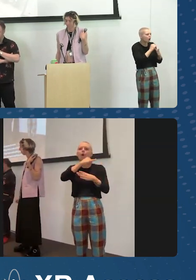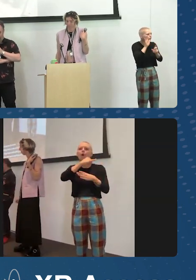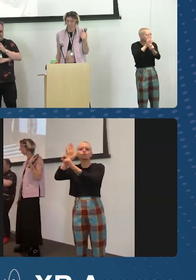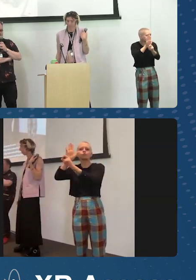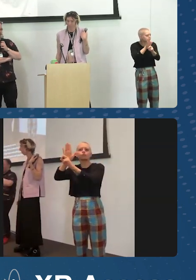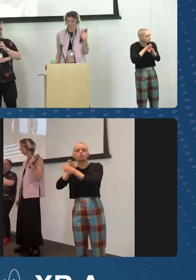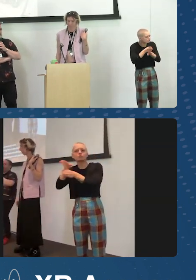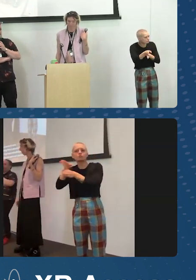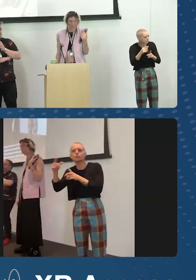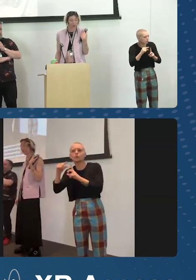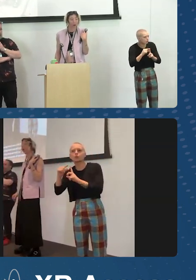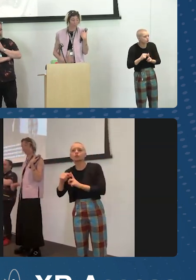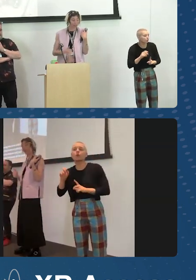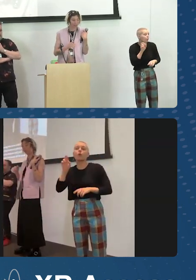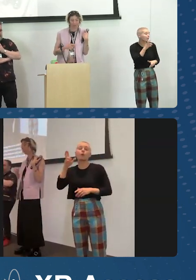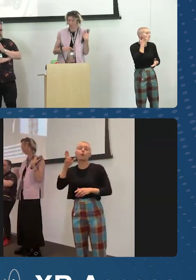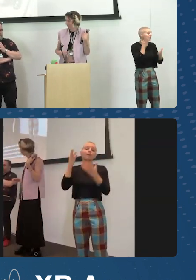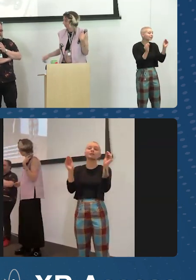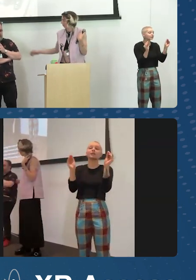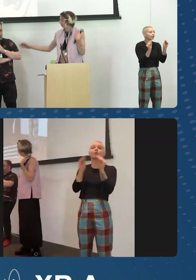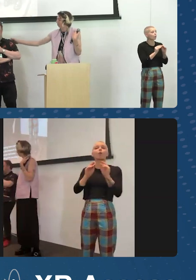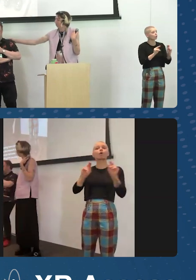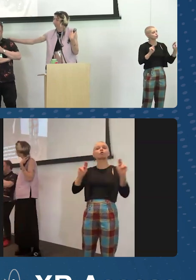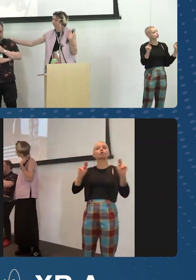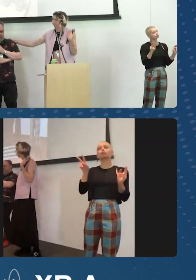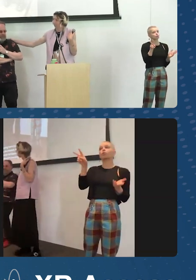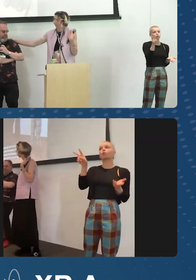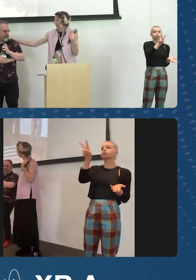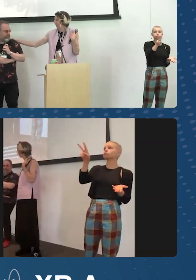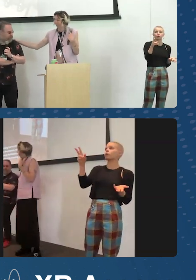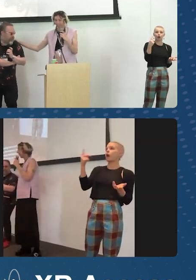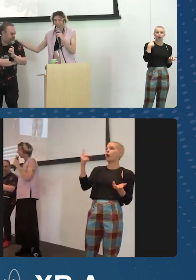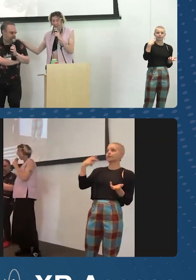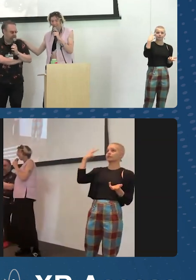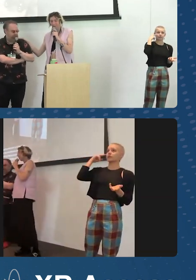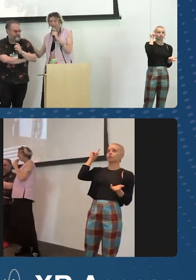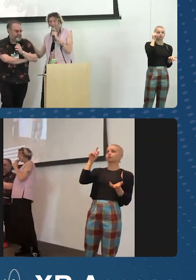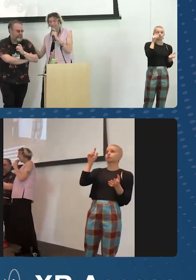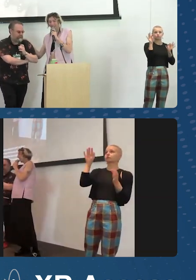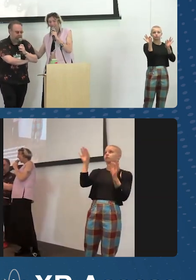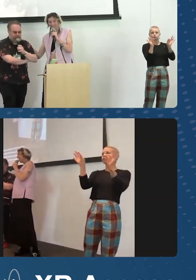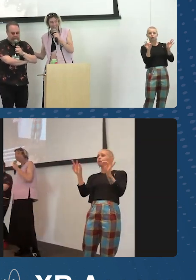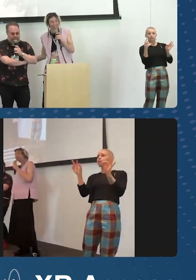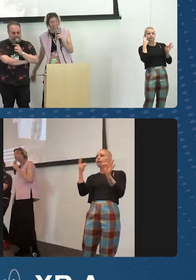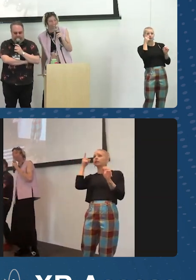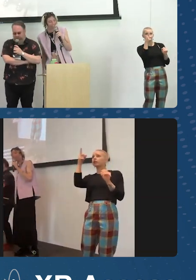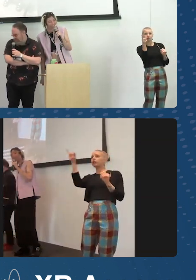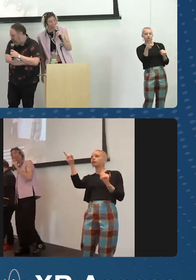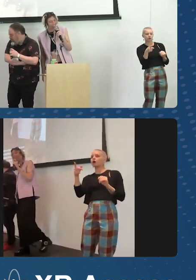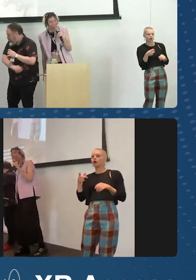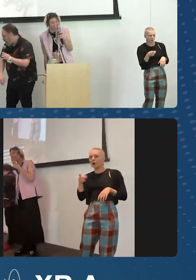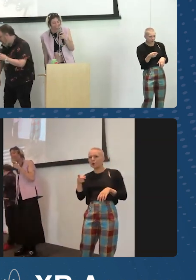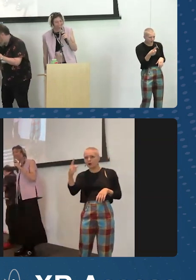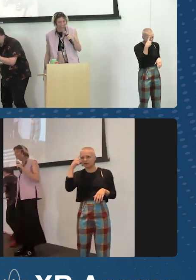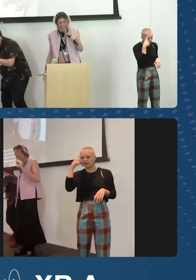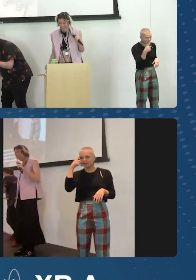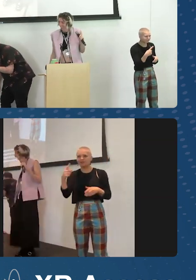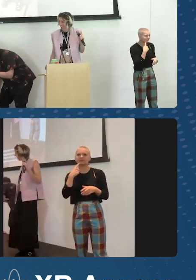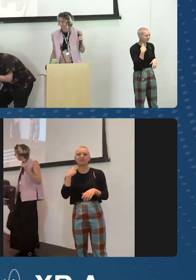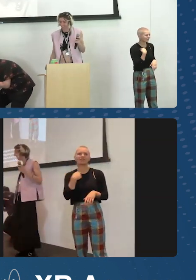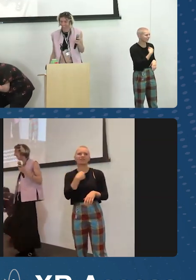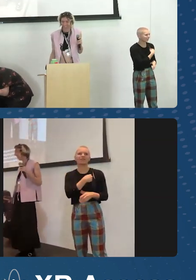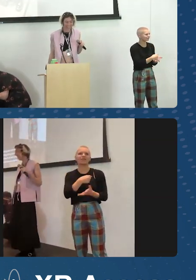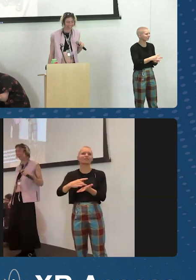wonderful objective sort of description of a museum piece. I think we're getting the cane. We're getting the we're getting the hook. But